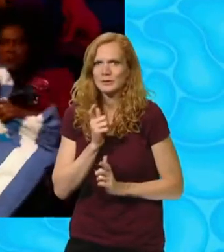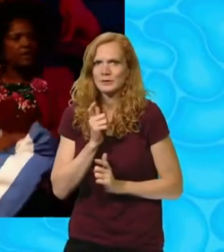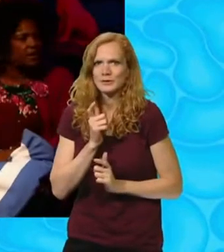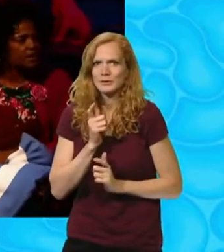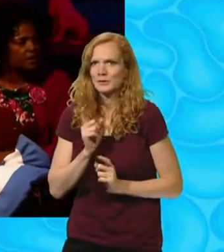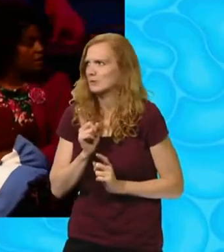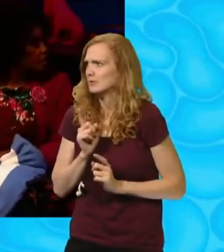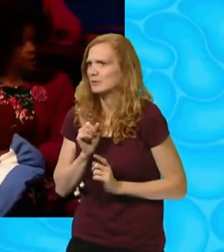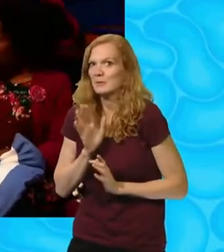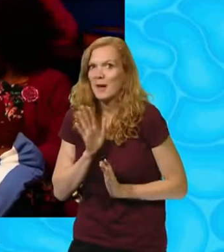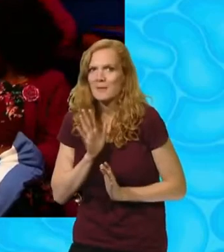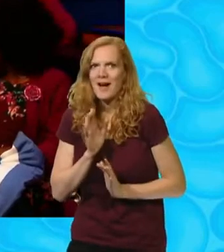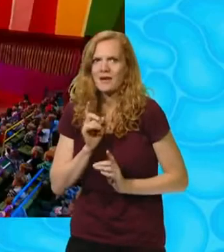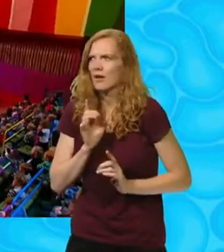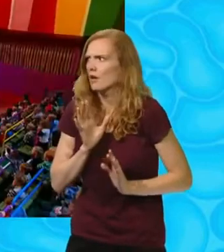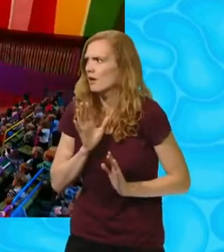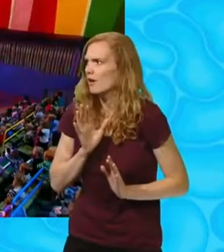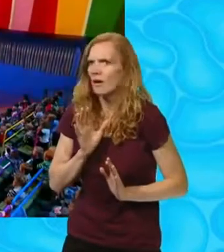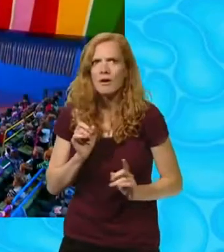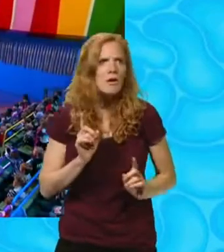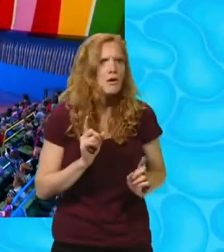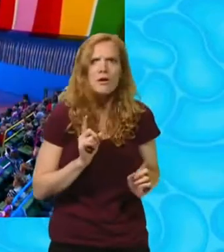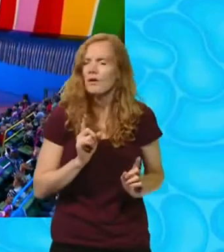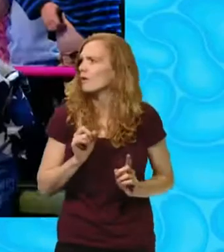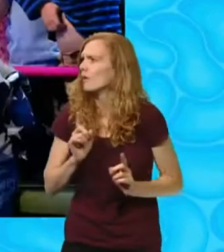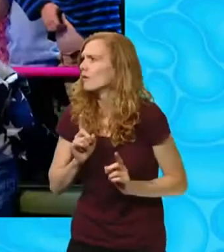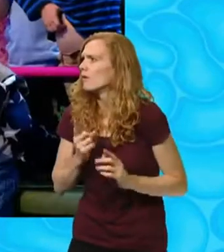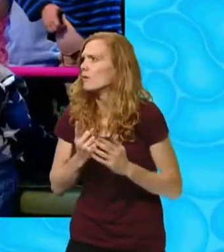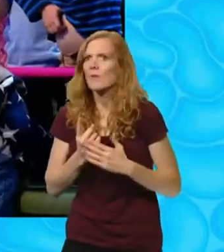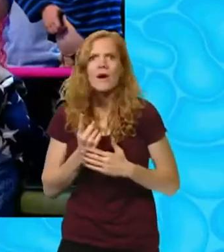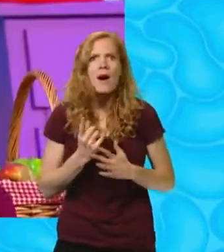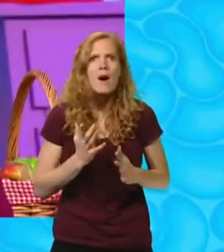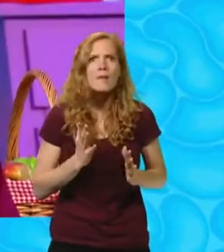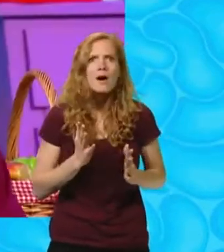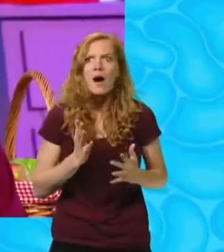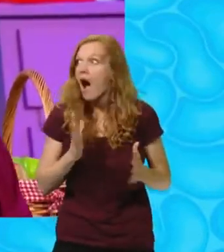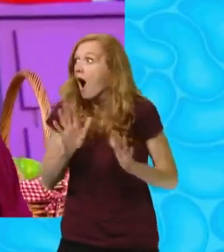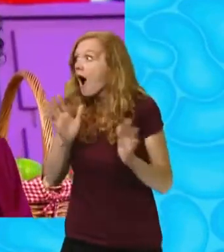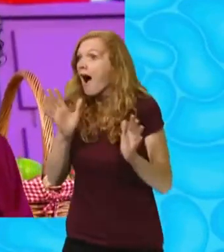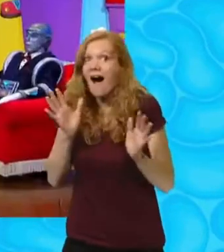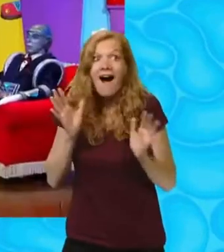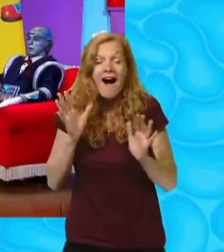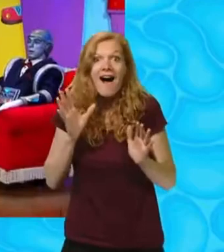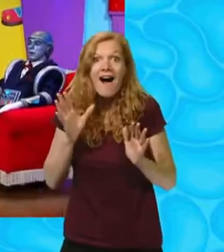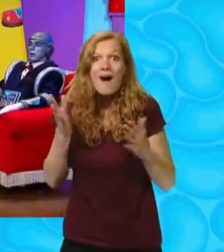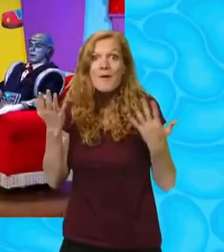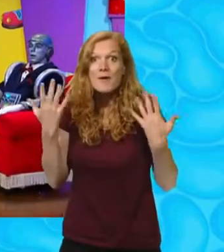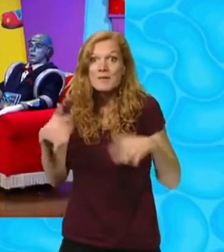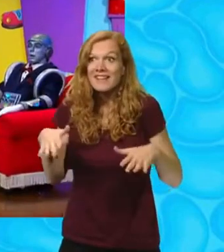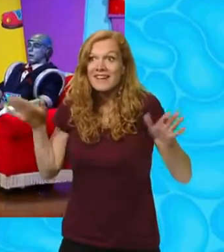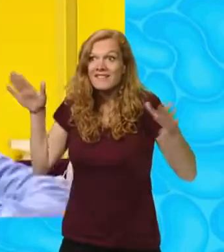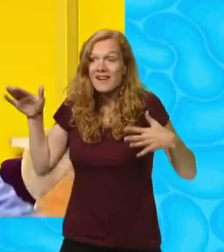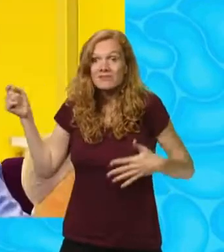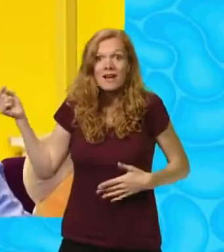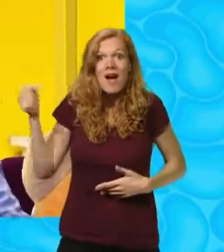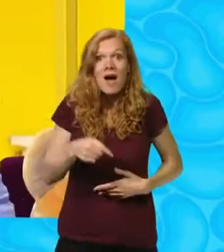What just happened? Oh, Justin! Hey. Little monster! I think we've had a visitor! What? Are you saying